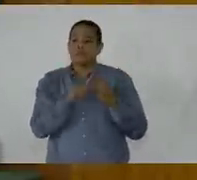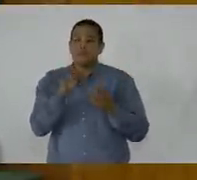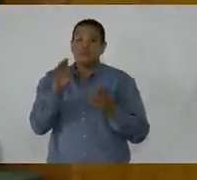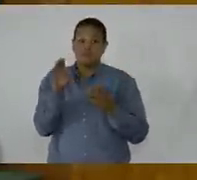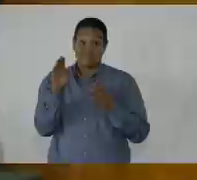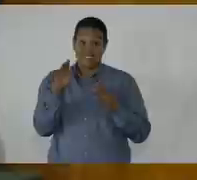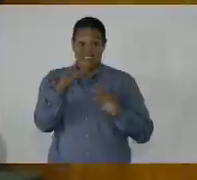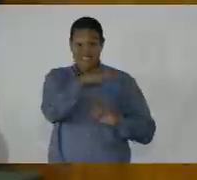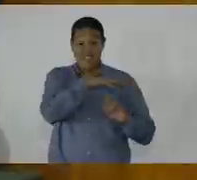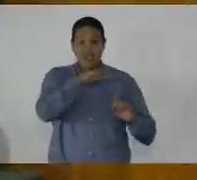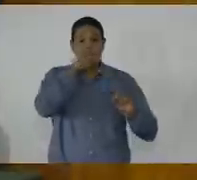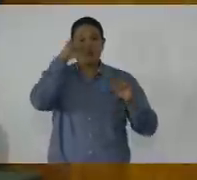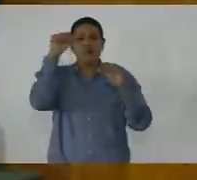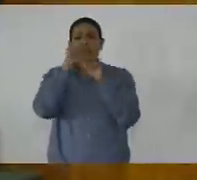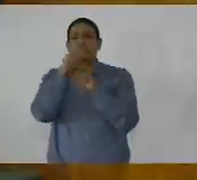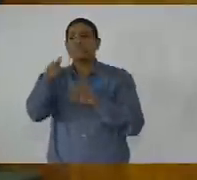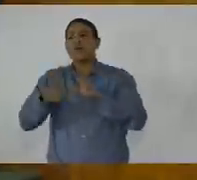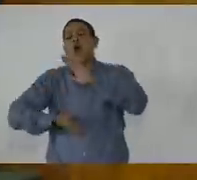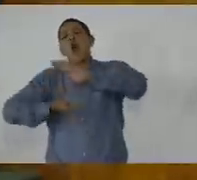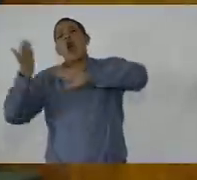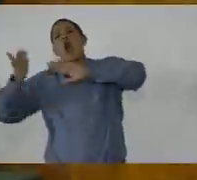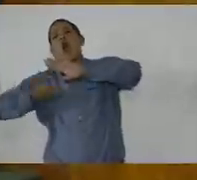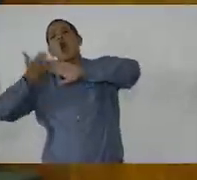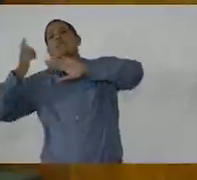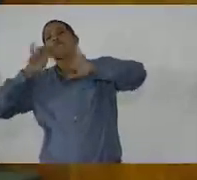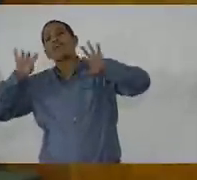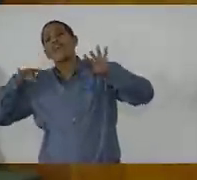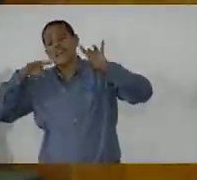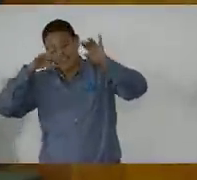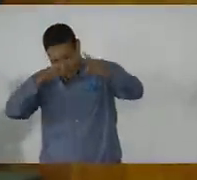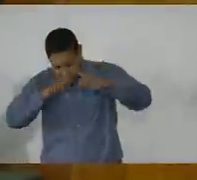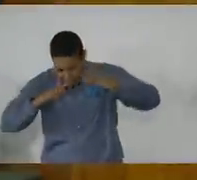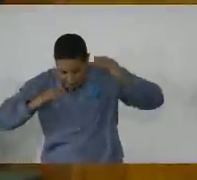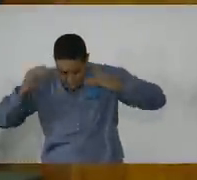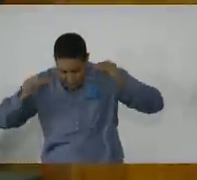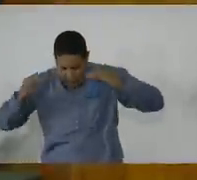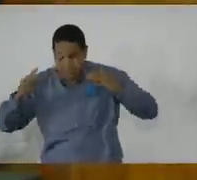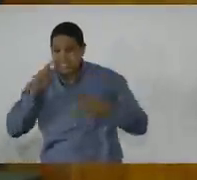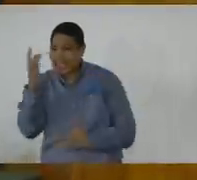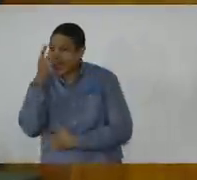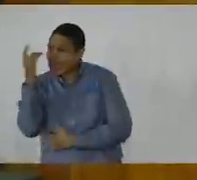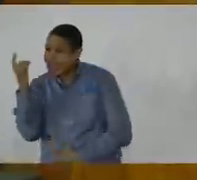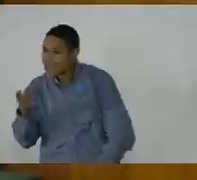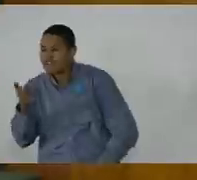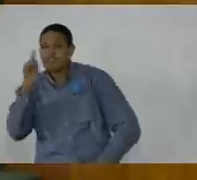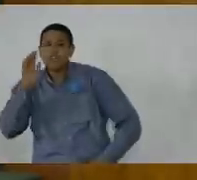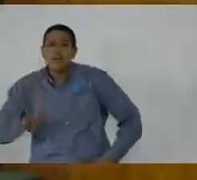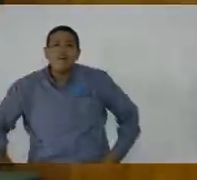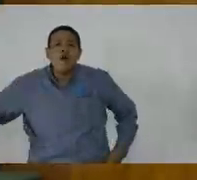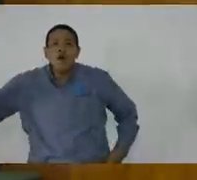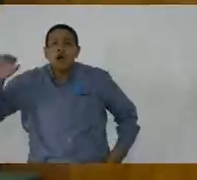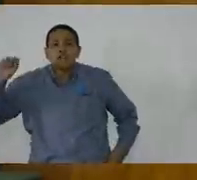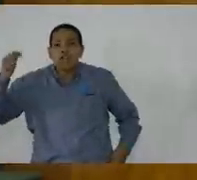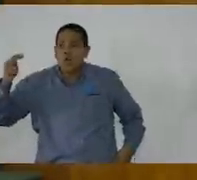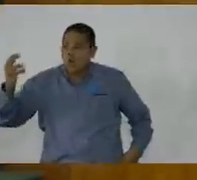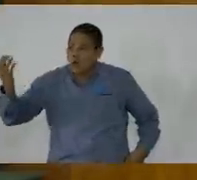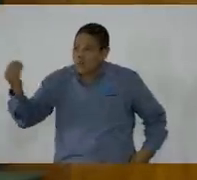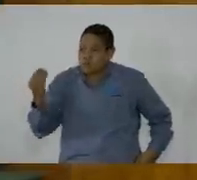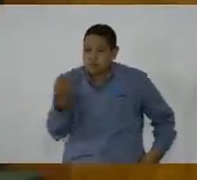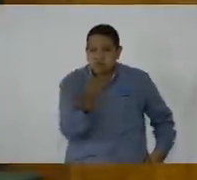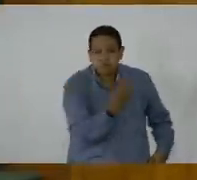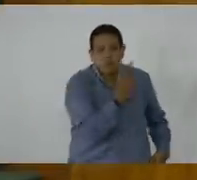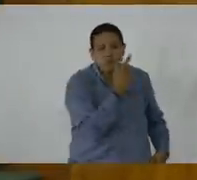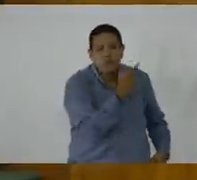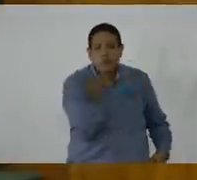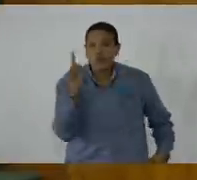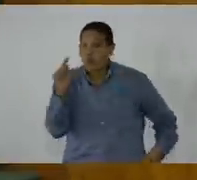environment to ensure that it operates efficiently and balances the interests of all stakeholders. One